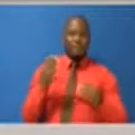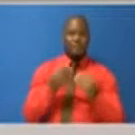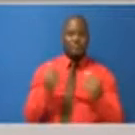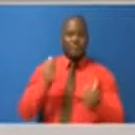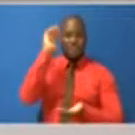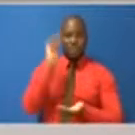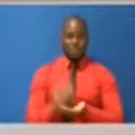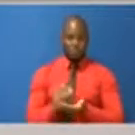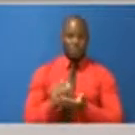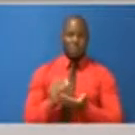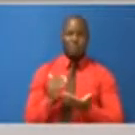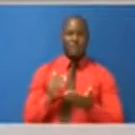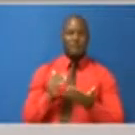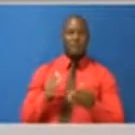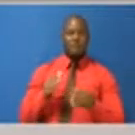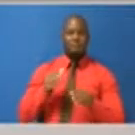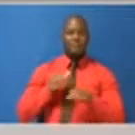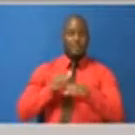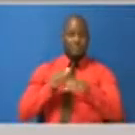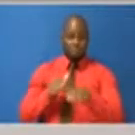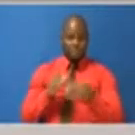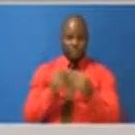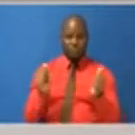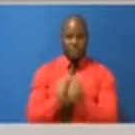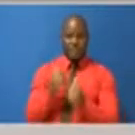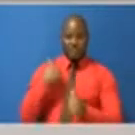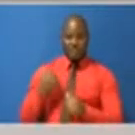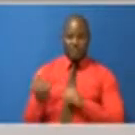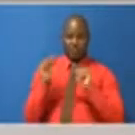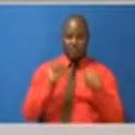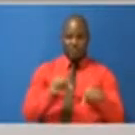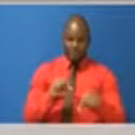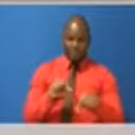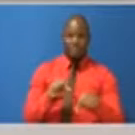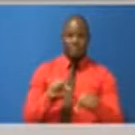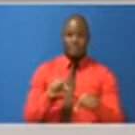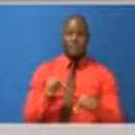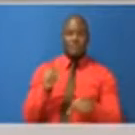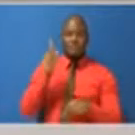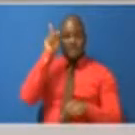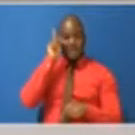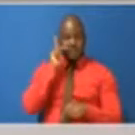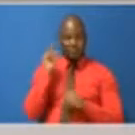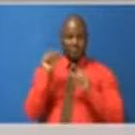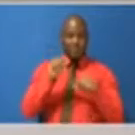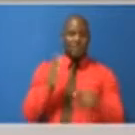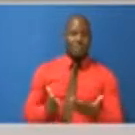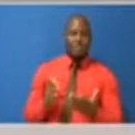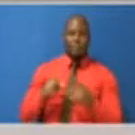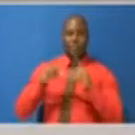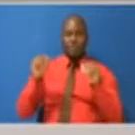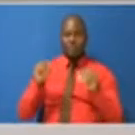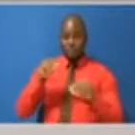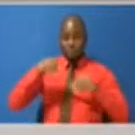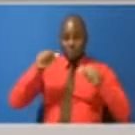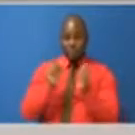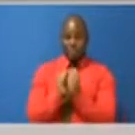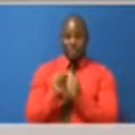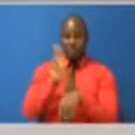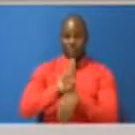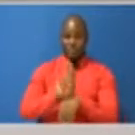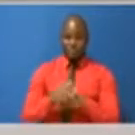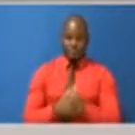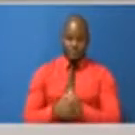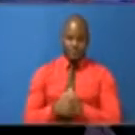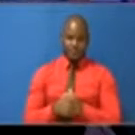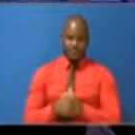reduce transport if i had a solution for me to come from westerns to karen for example that's quality public transport i would use that